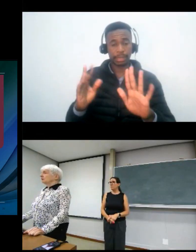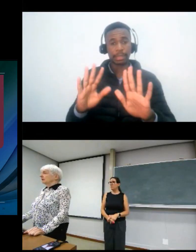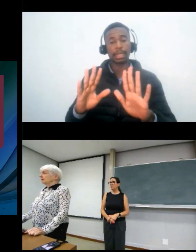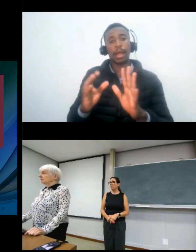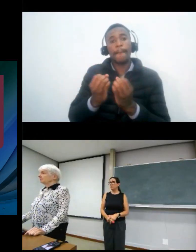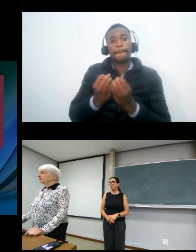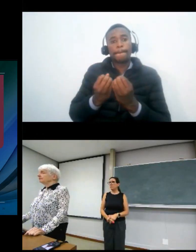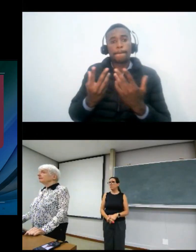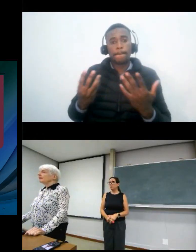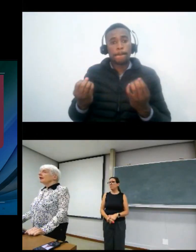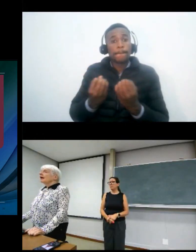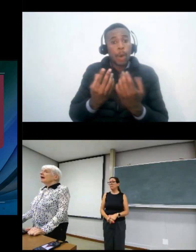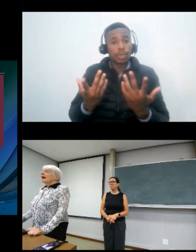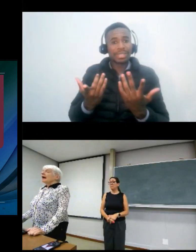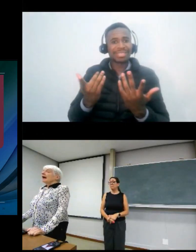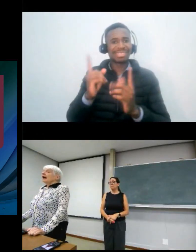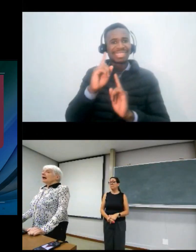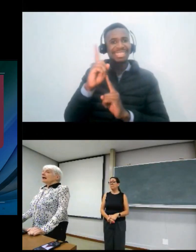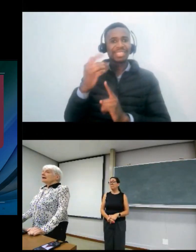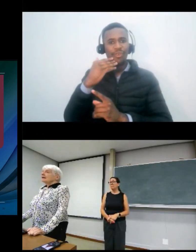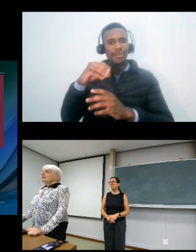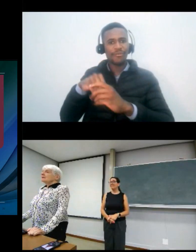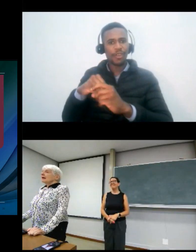deaf are hearing.